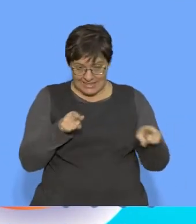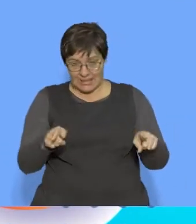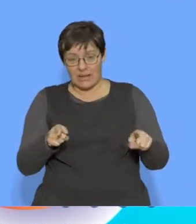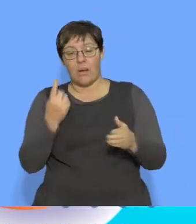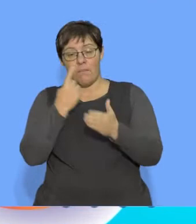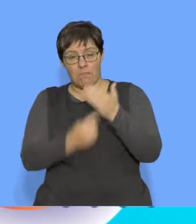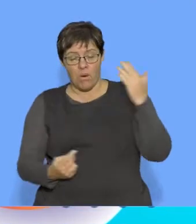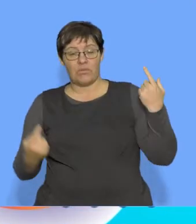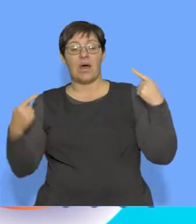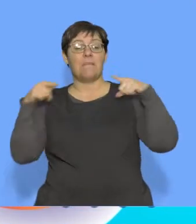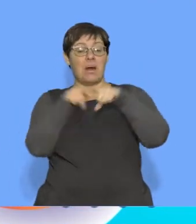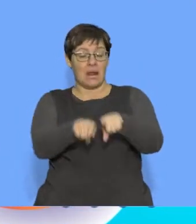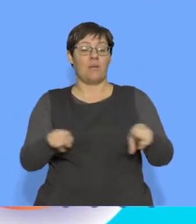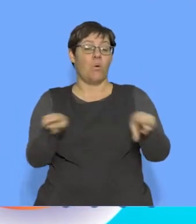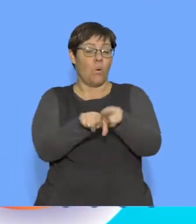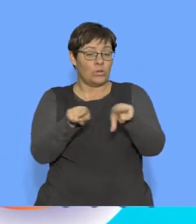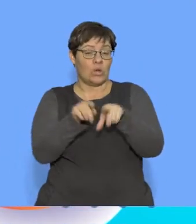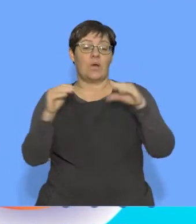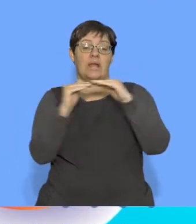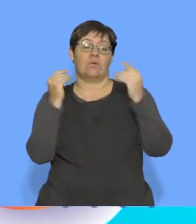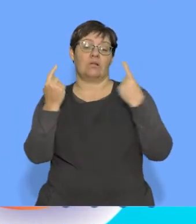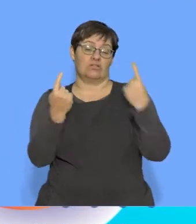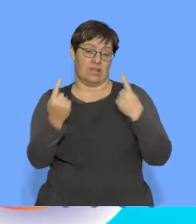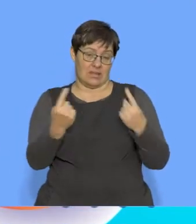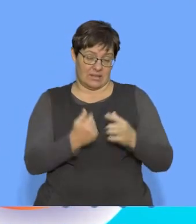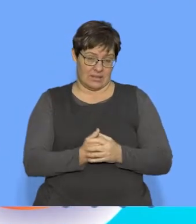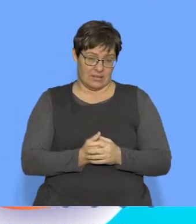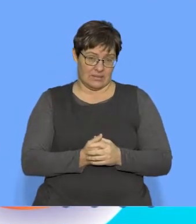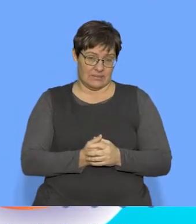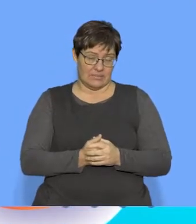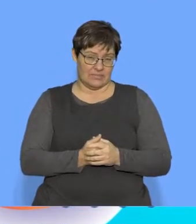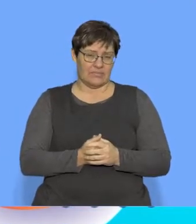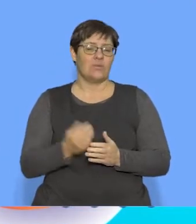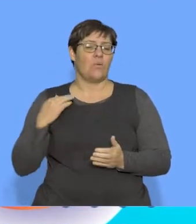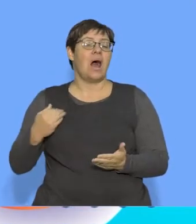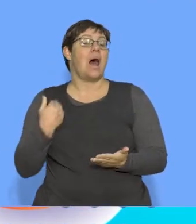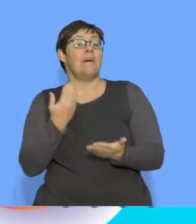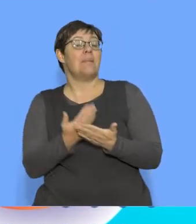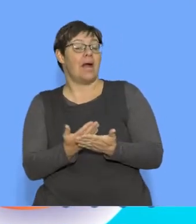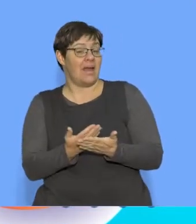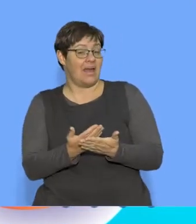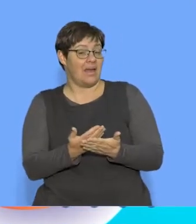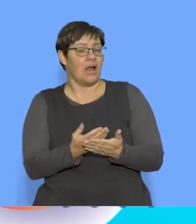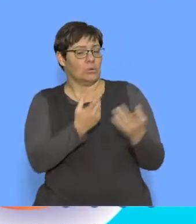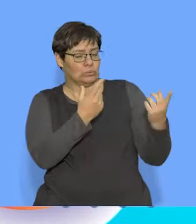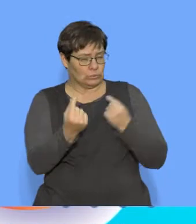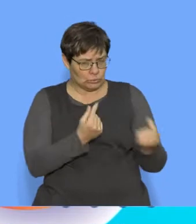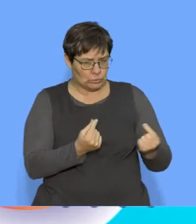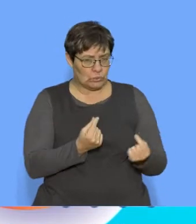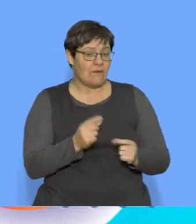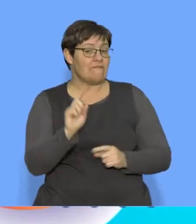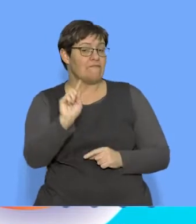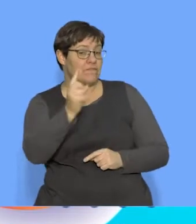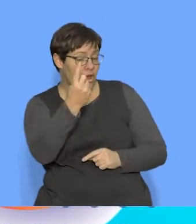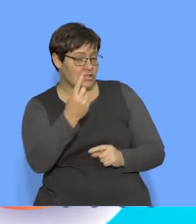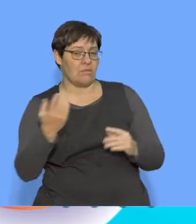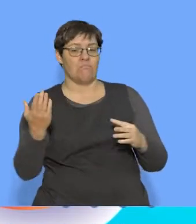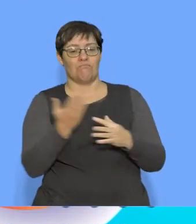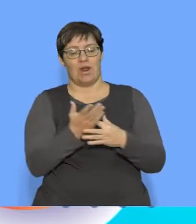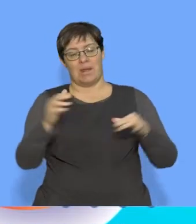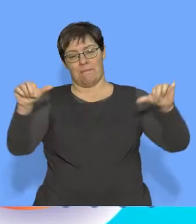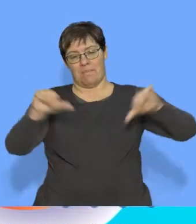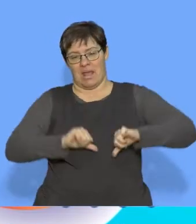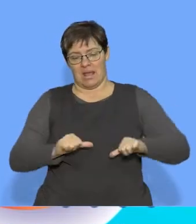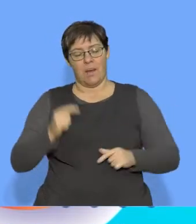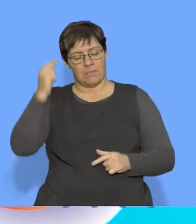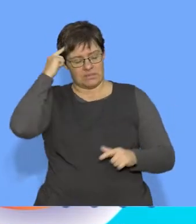that they are both parallel and equal to one another. We're going to apply this when we come back from the ad break, but for now, I